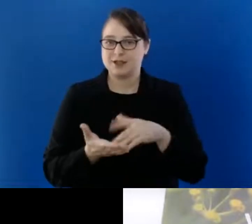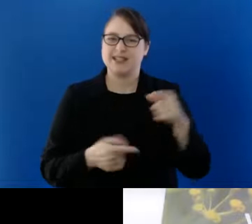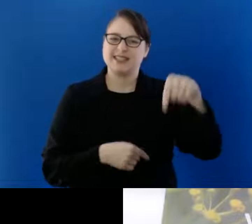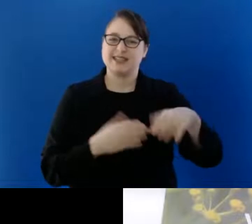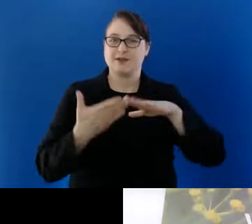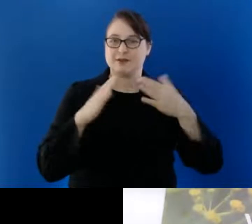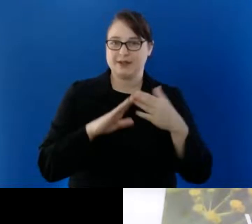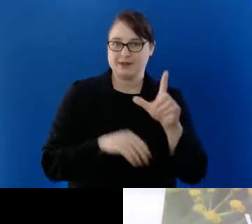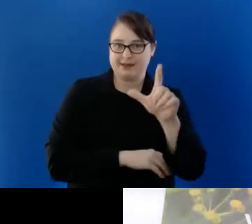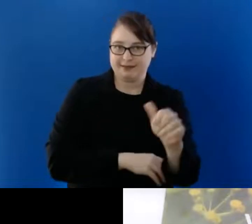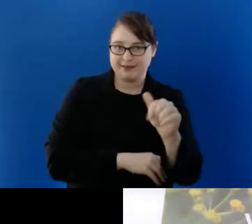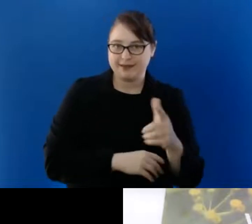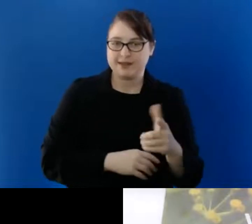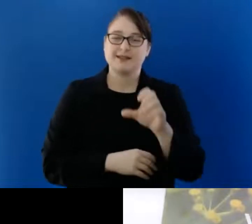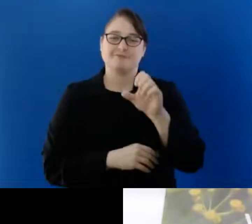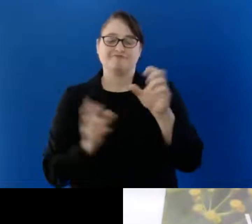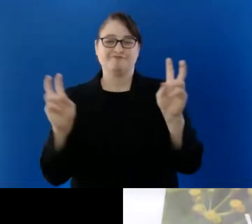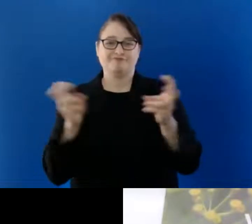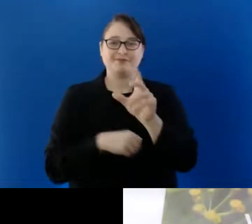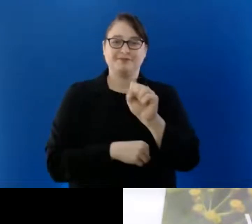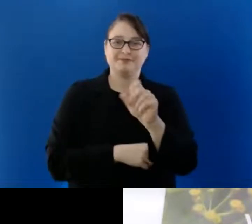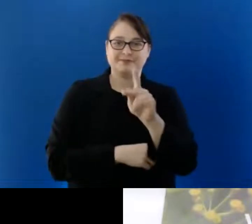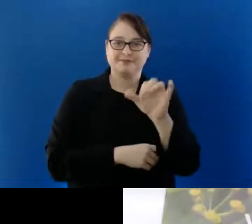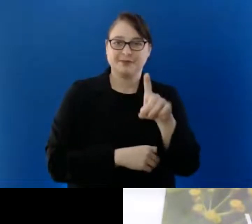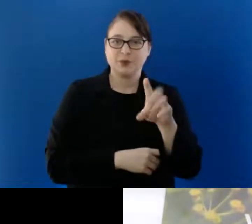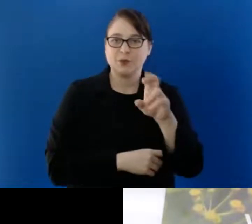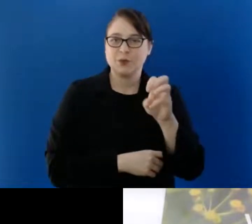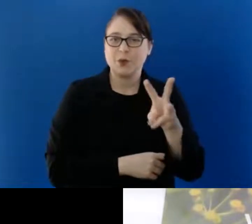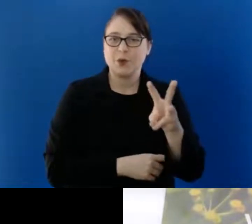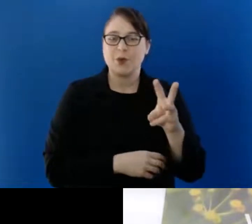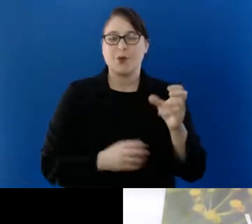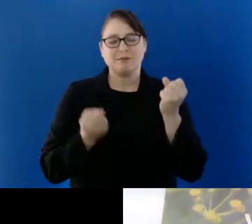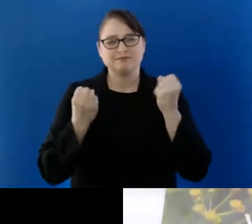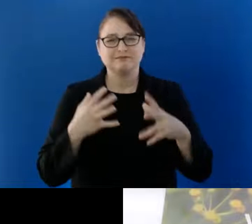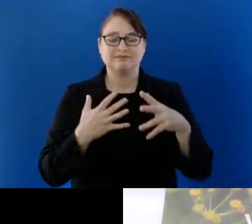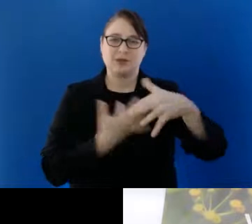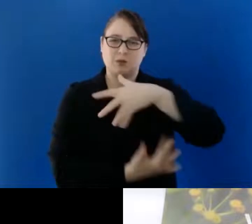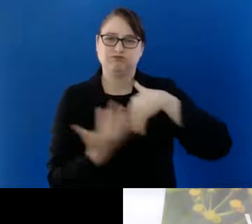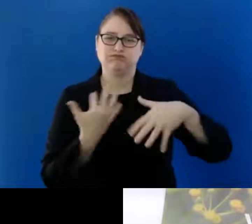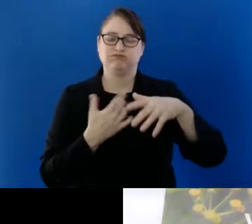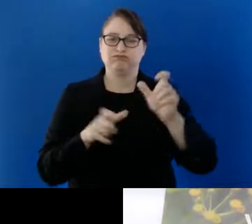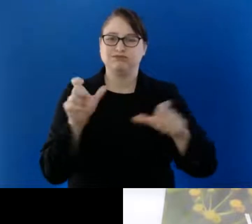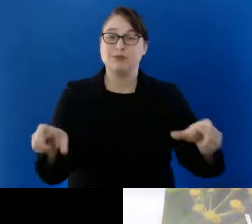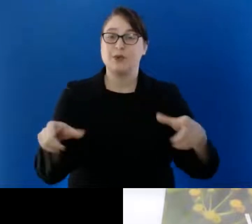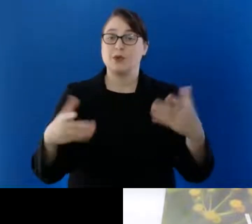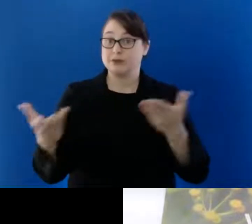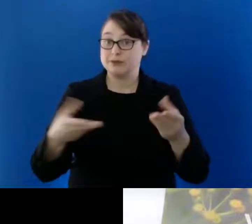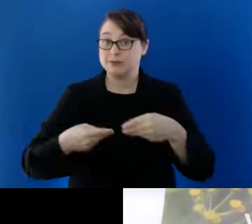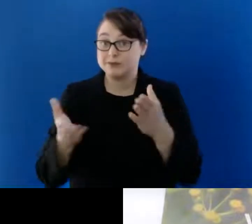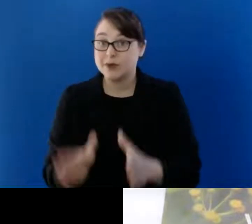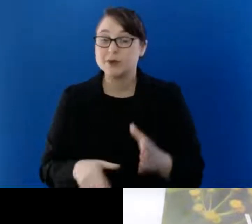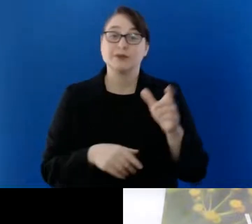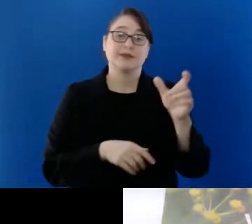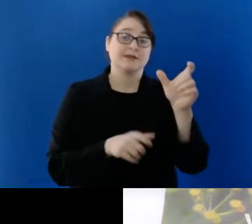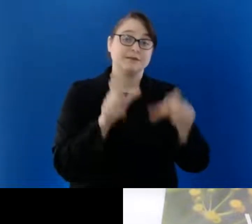area of Los Angeles, which is a very densely populated area of both service providers and individuals who are